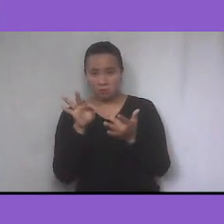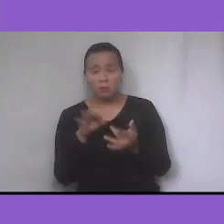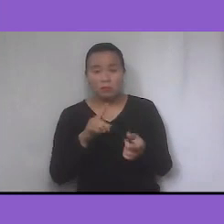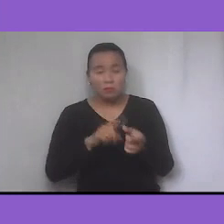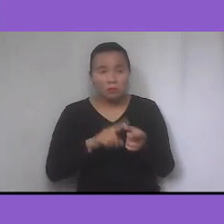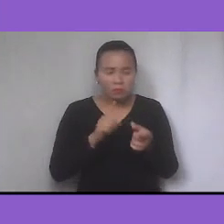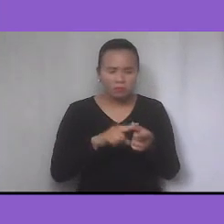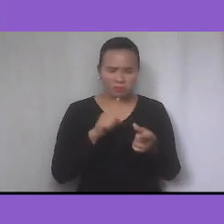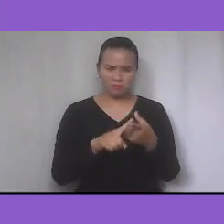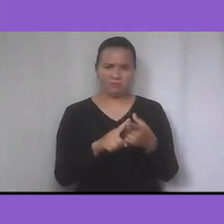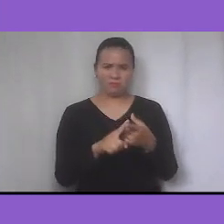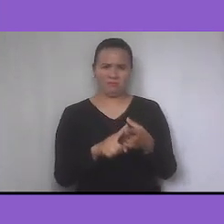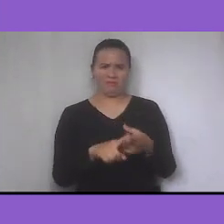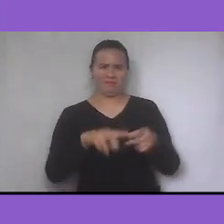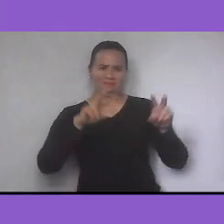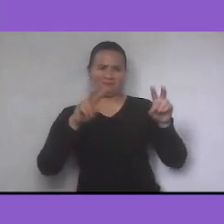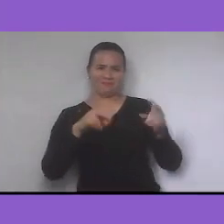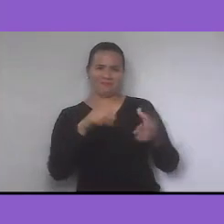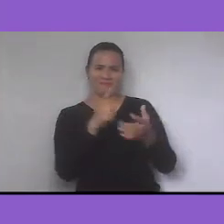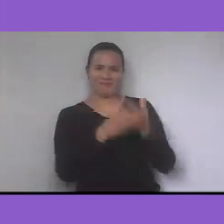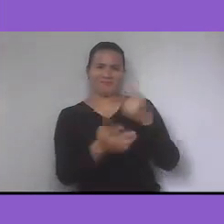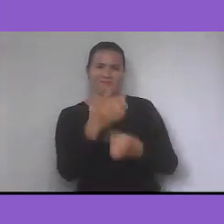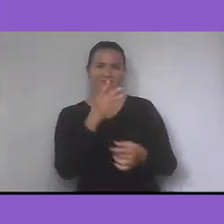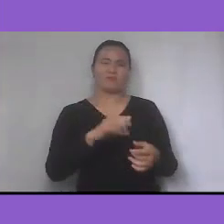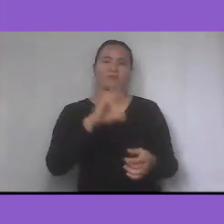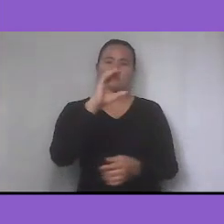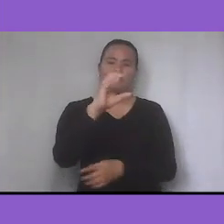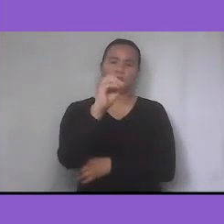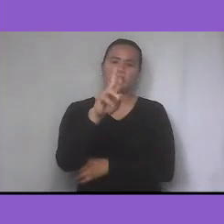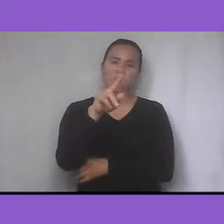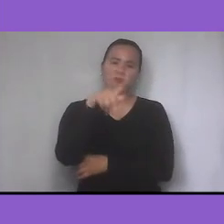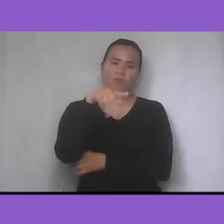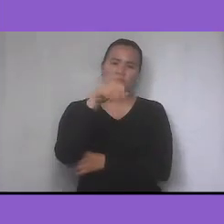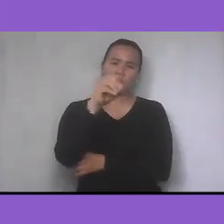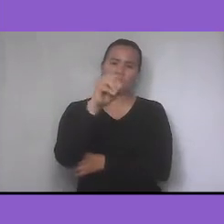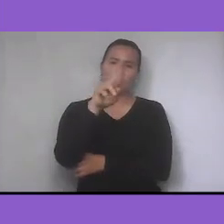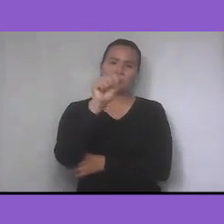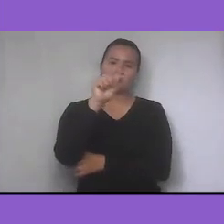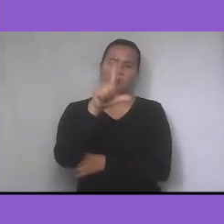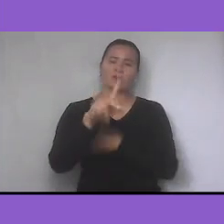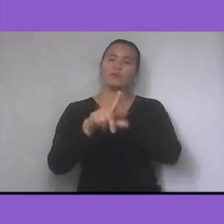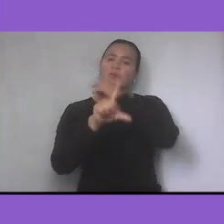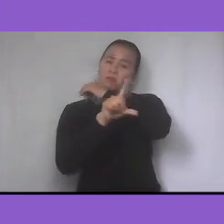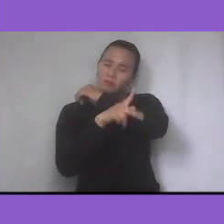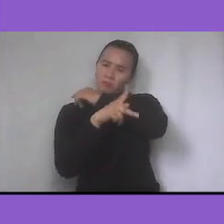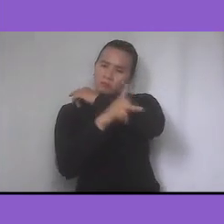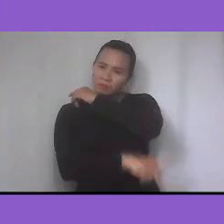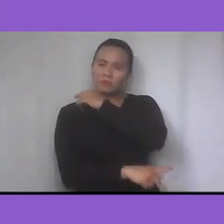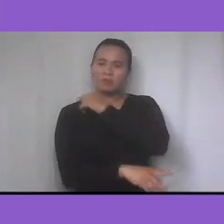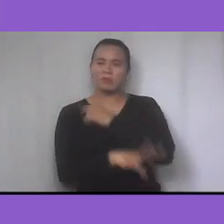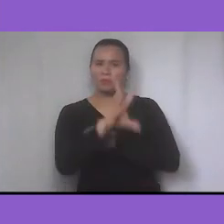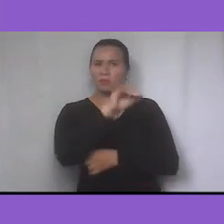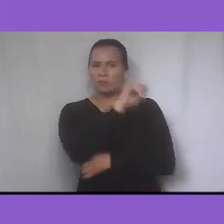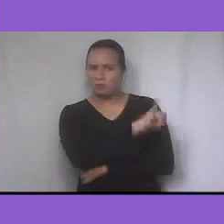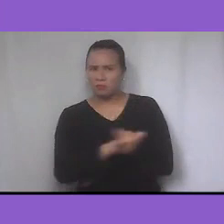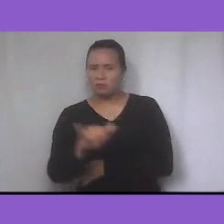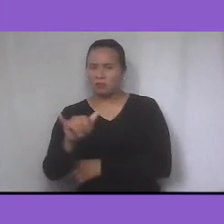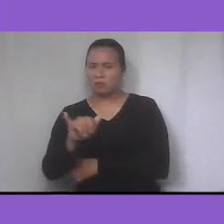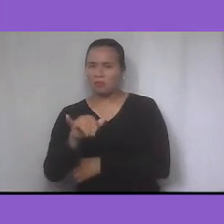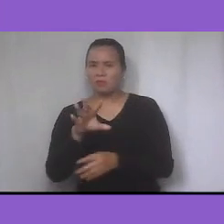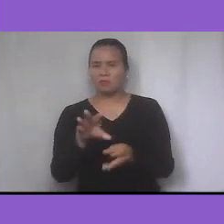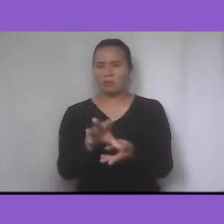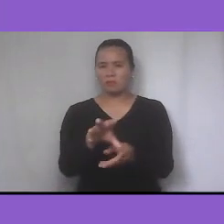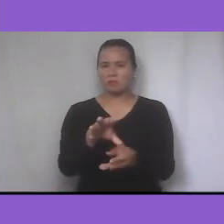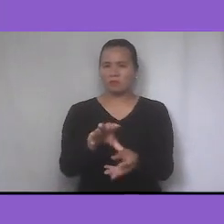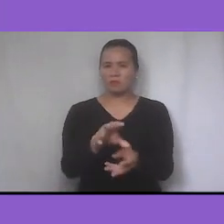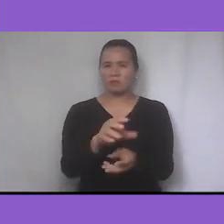ba? Ang lalim na. At hindi lang yun, nag-citations pa siya. So that said, no, we can only help our